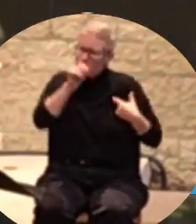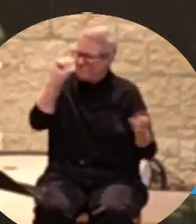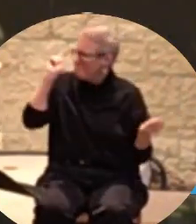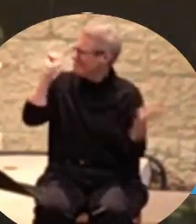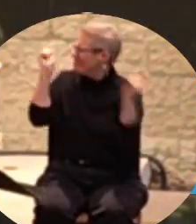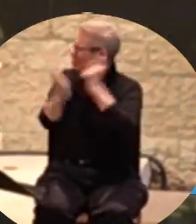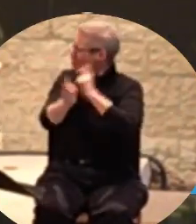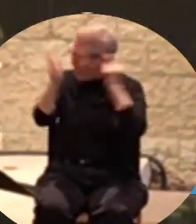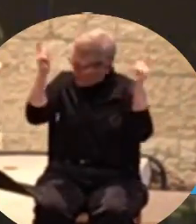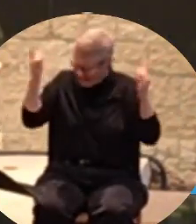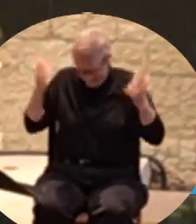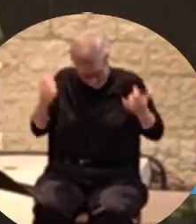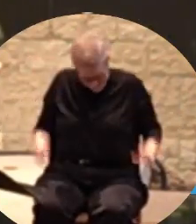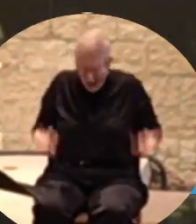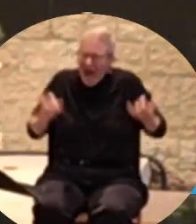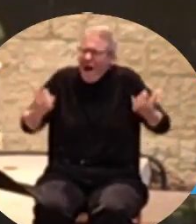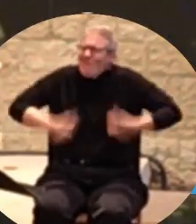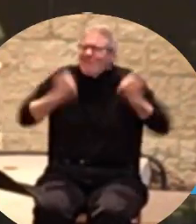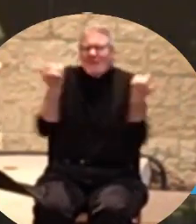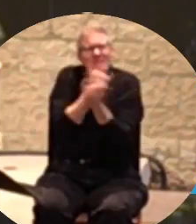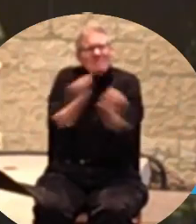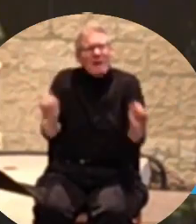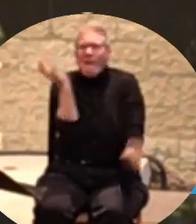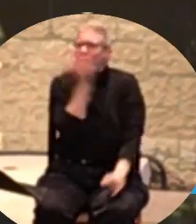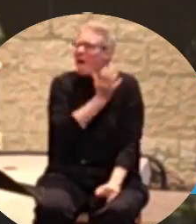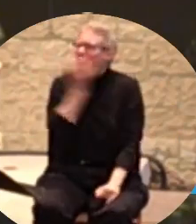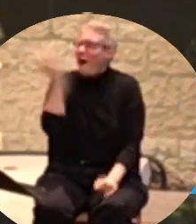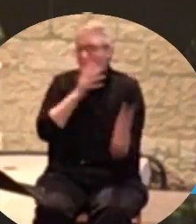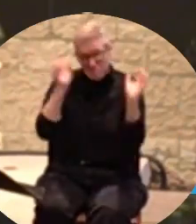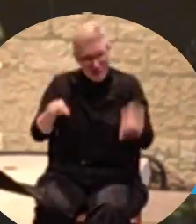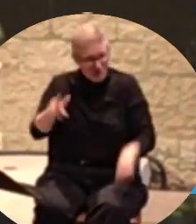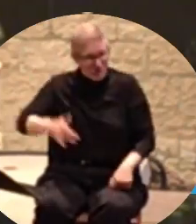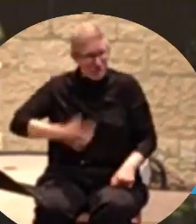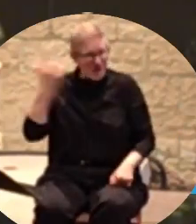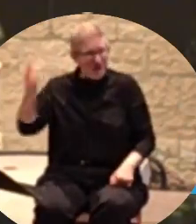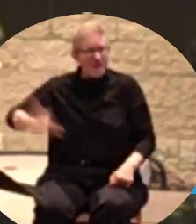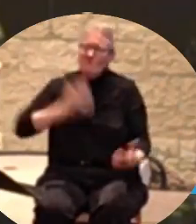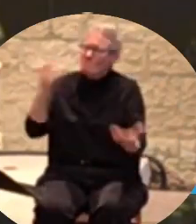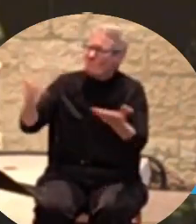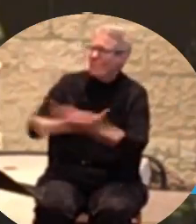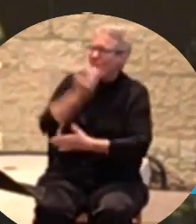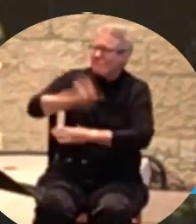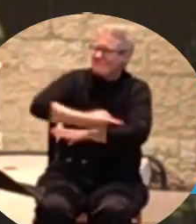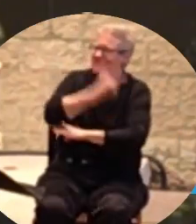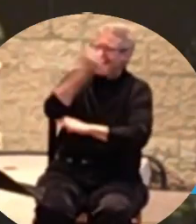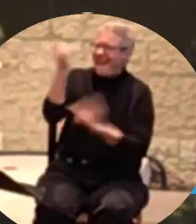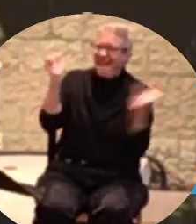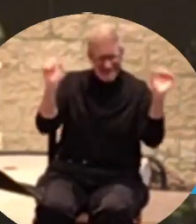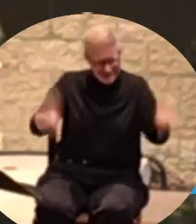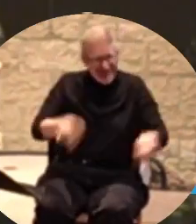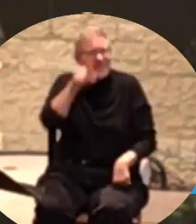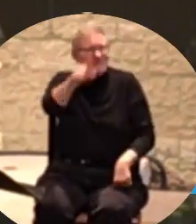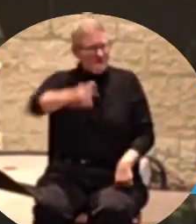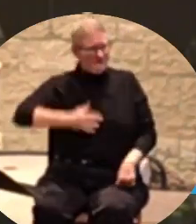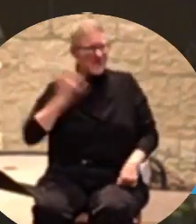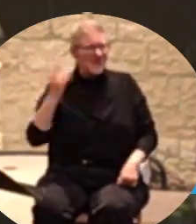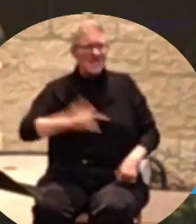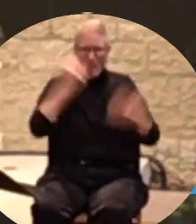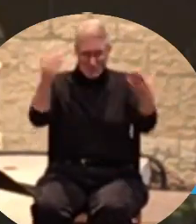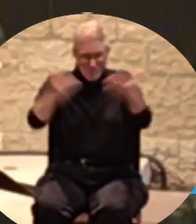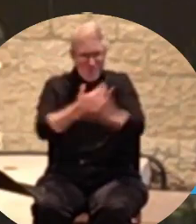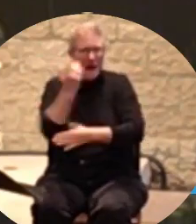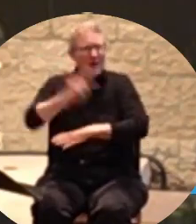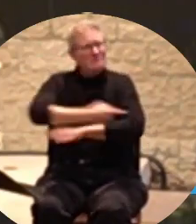so independently. Can't you feel a brand new day? Can't you feel